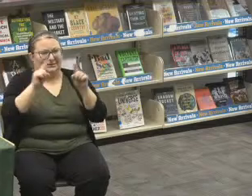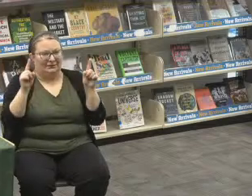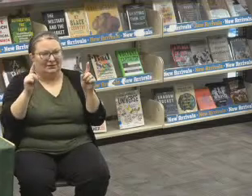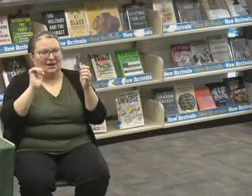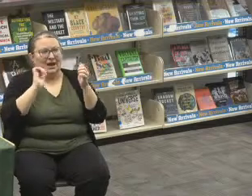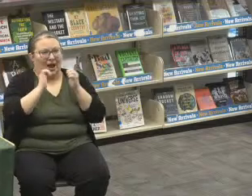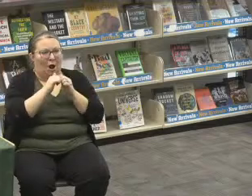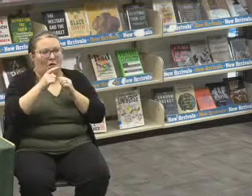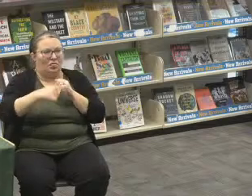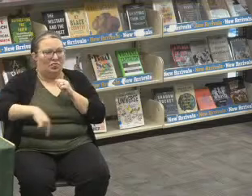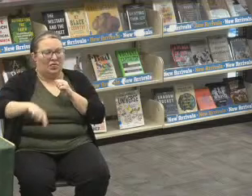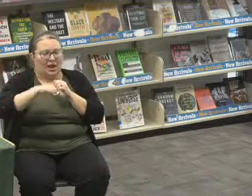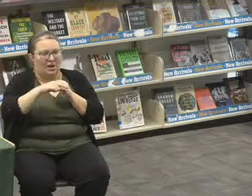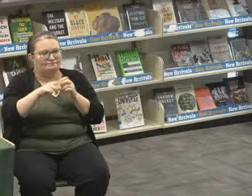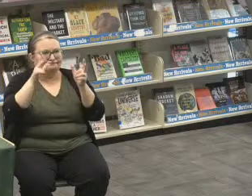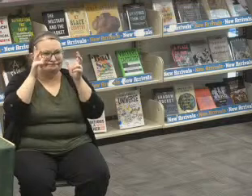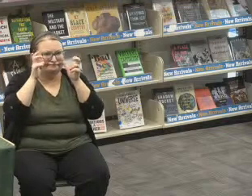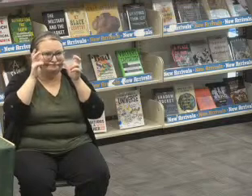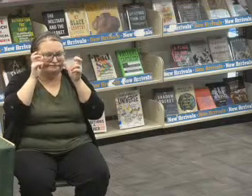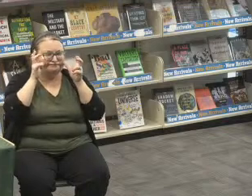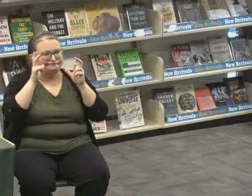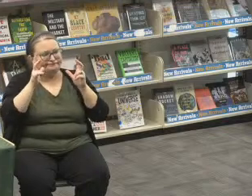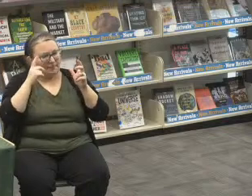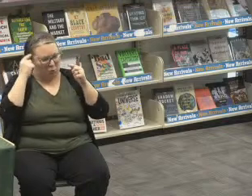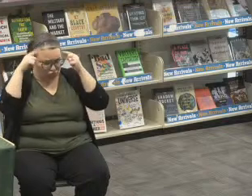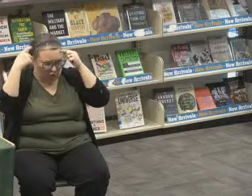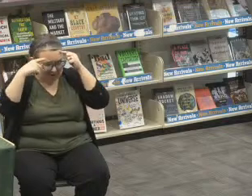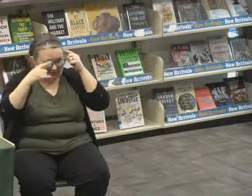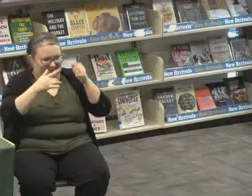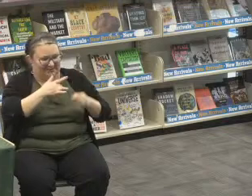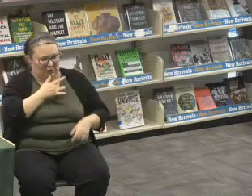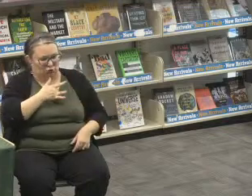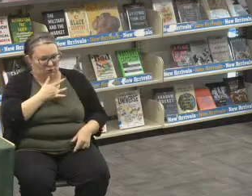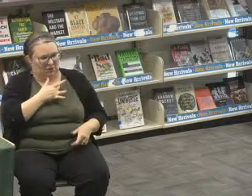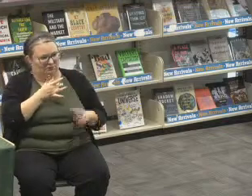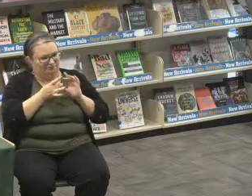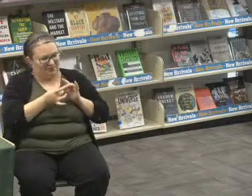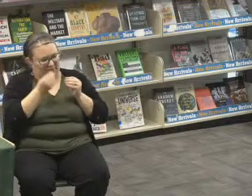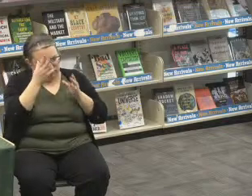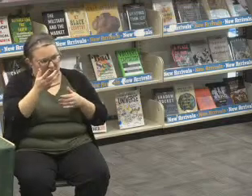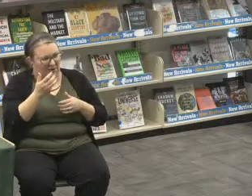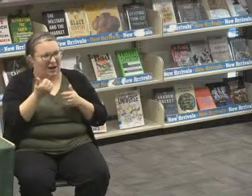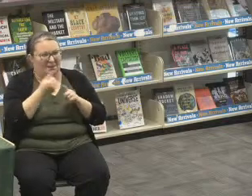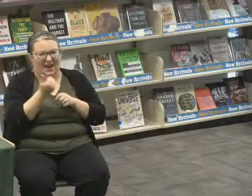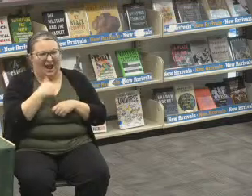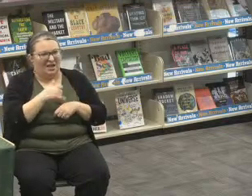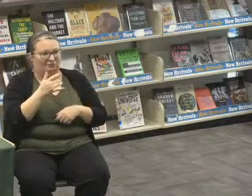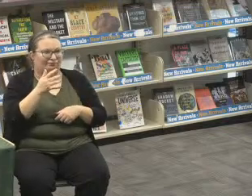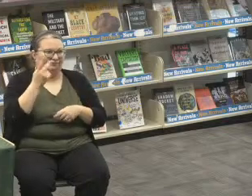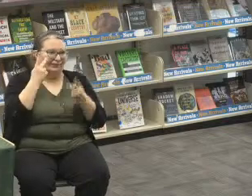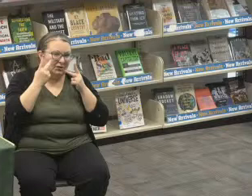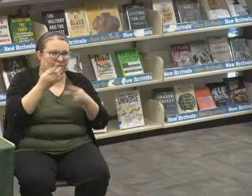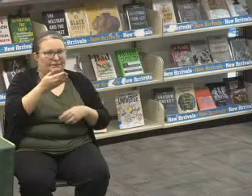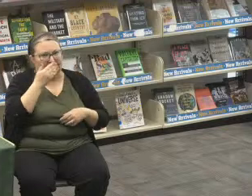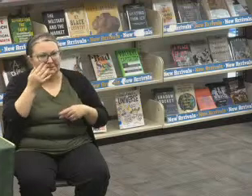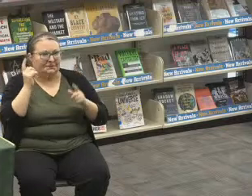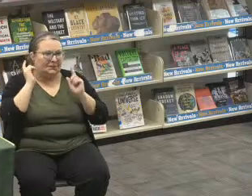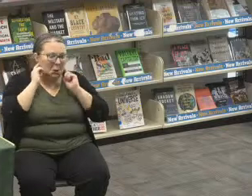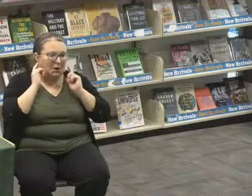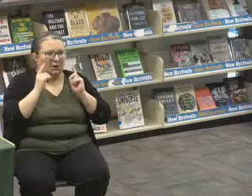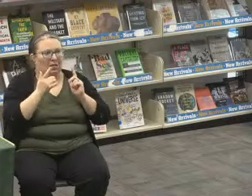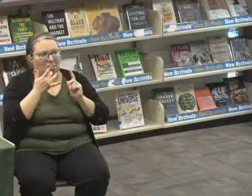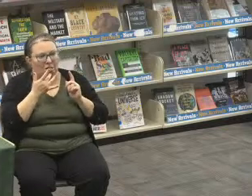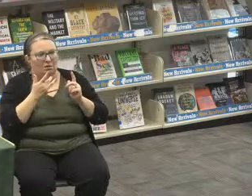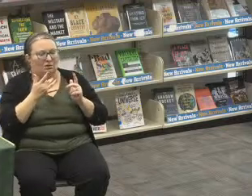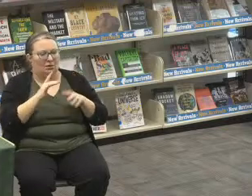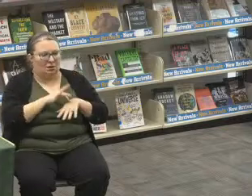they take in and process sensory information. It can impact any of the 5 senses, in addition to an additional